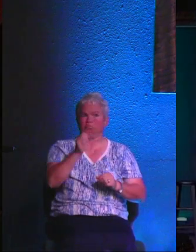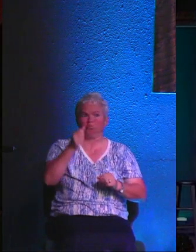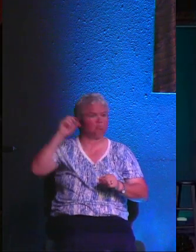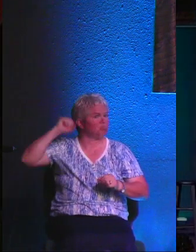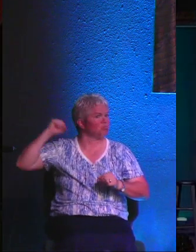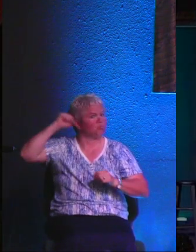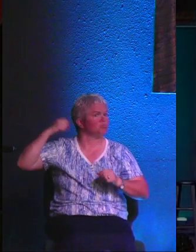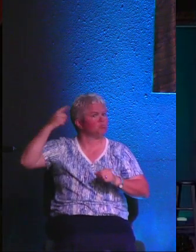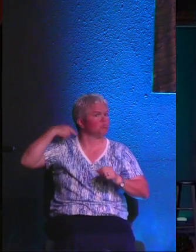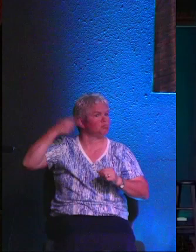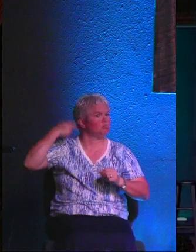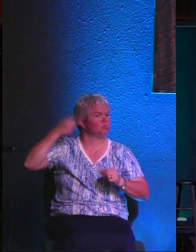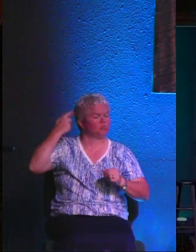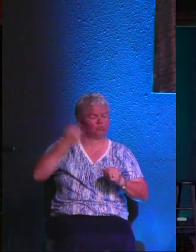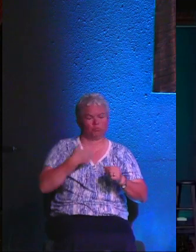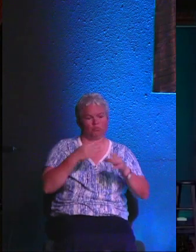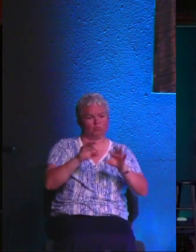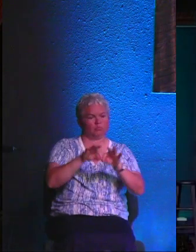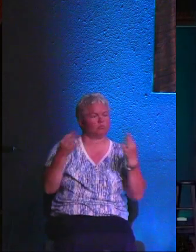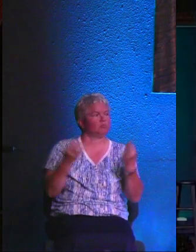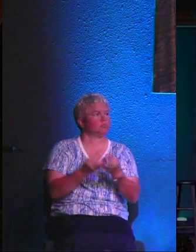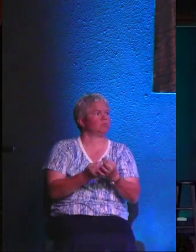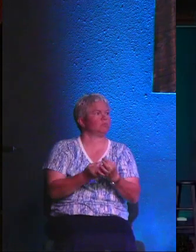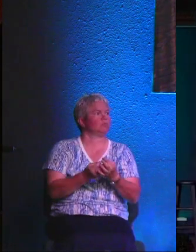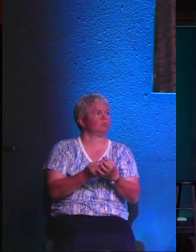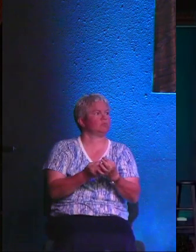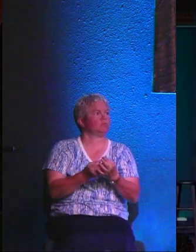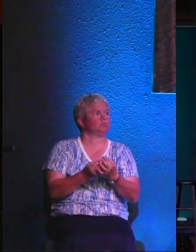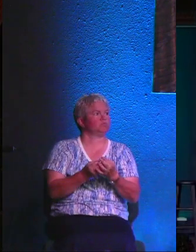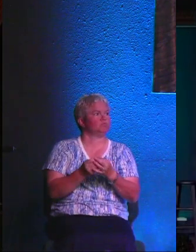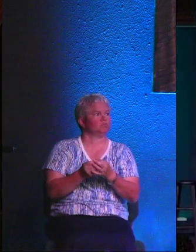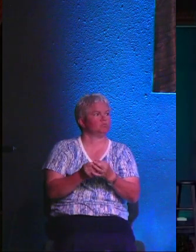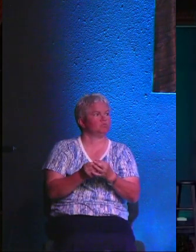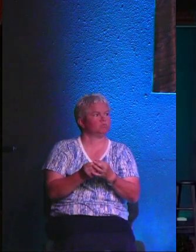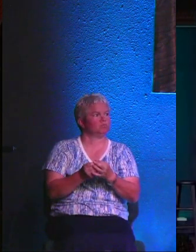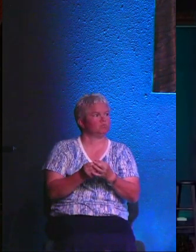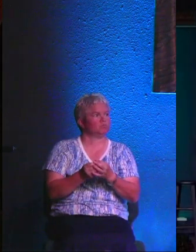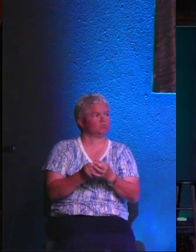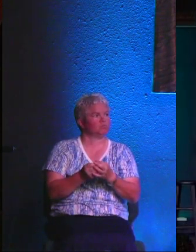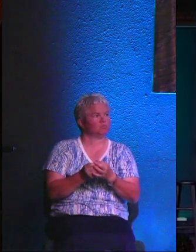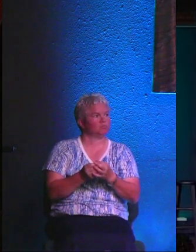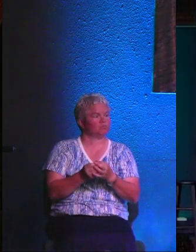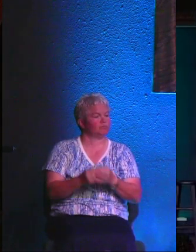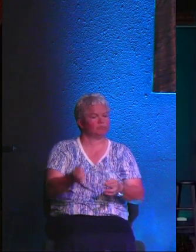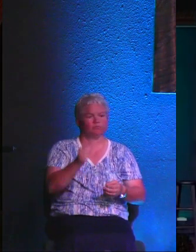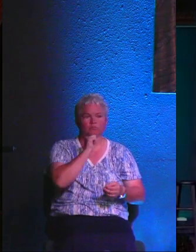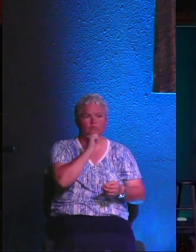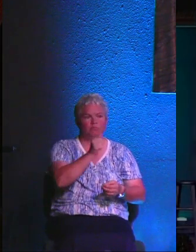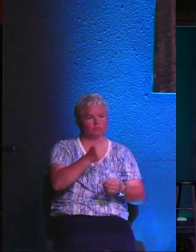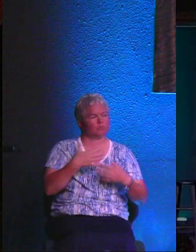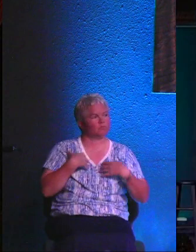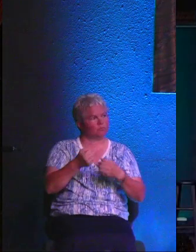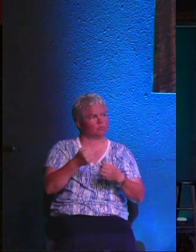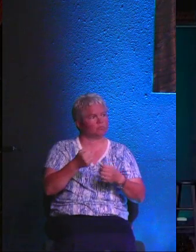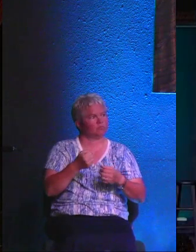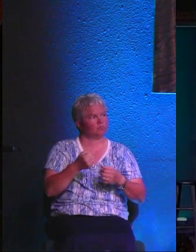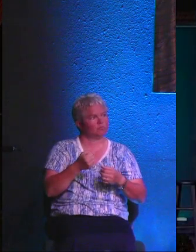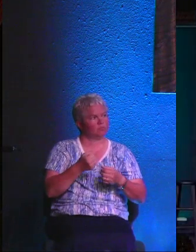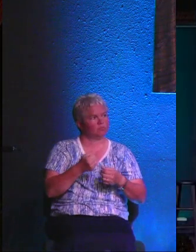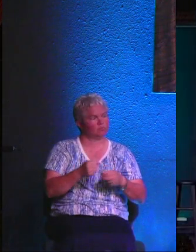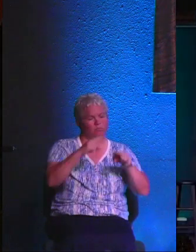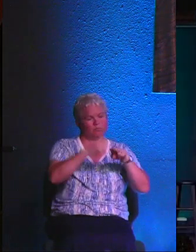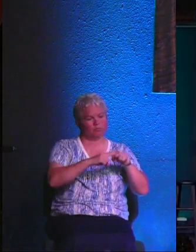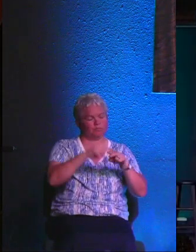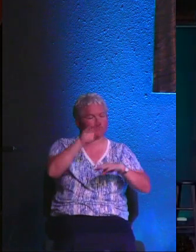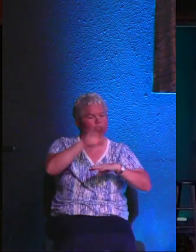crazy and the conversations were going to be about my family, then I was going to be the complete opposite. And can I tell you, that's not healthy? There's some of you that